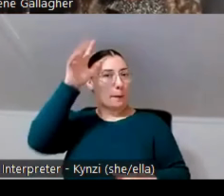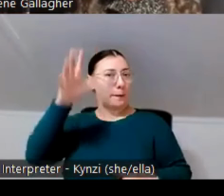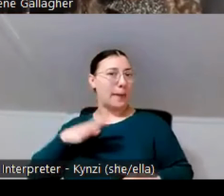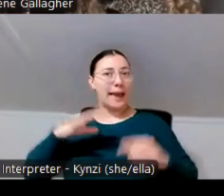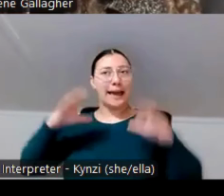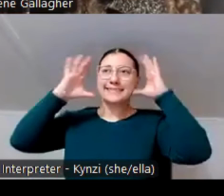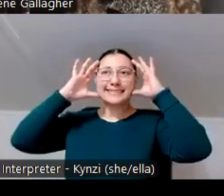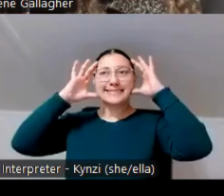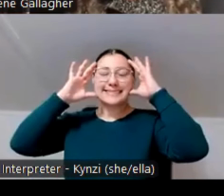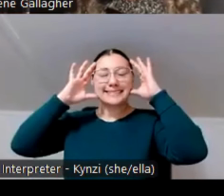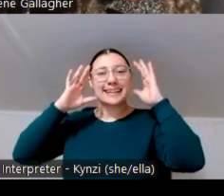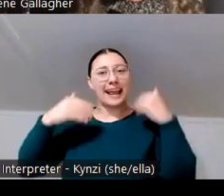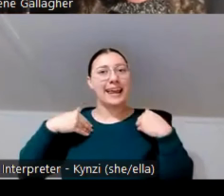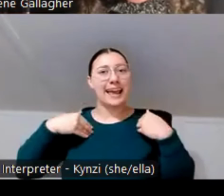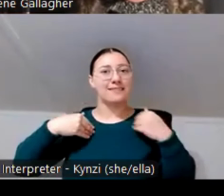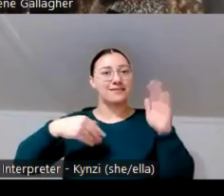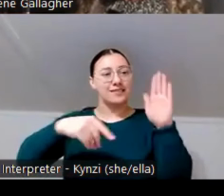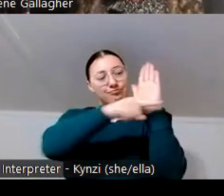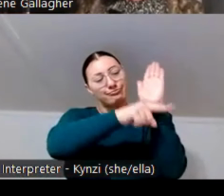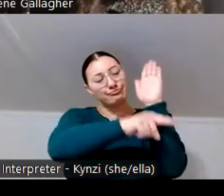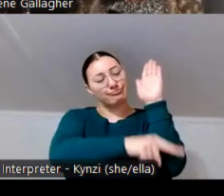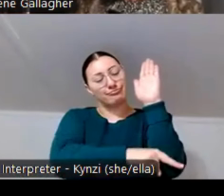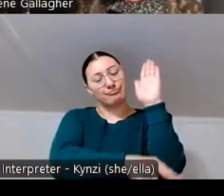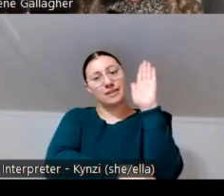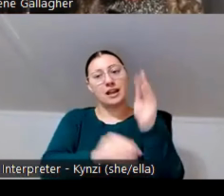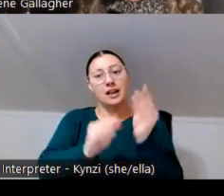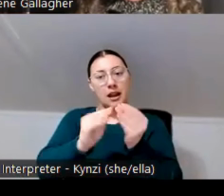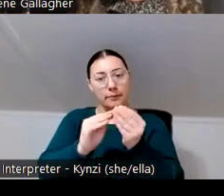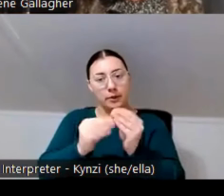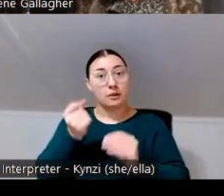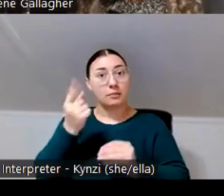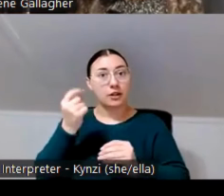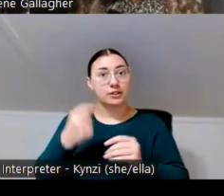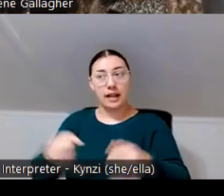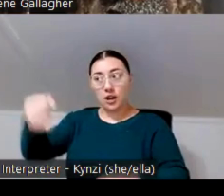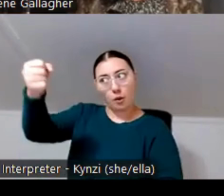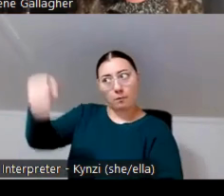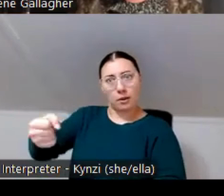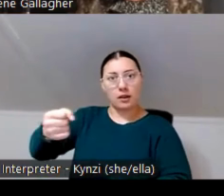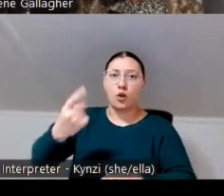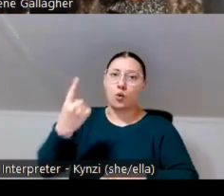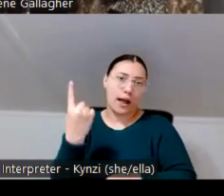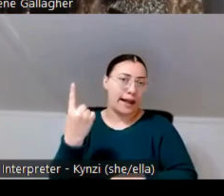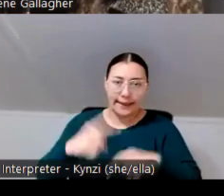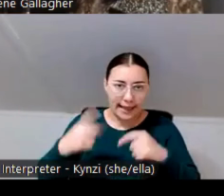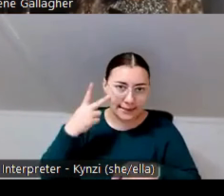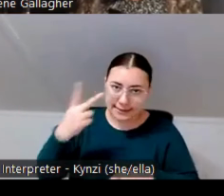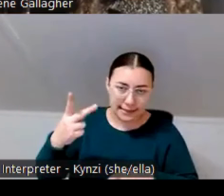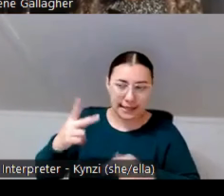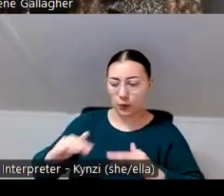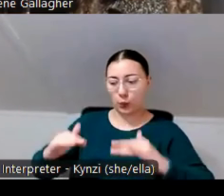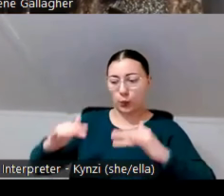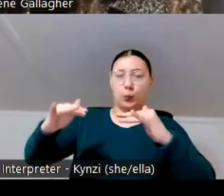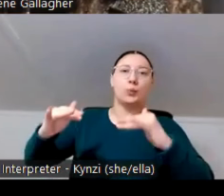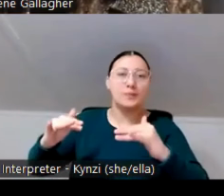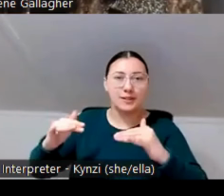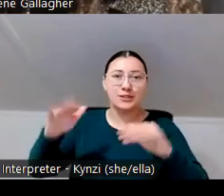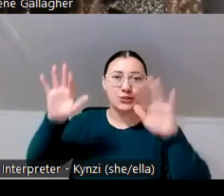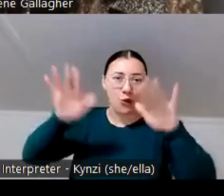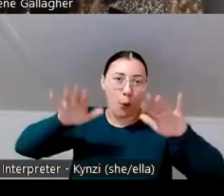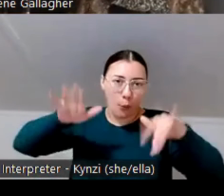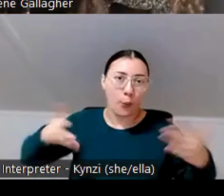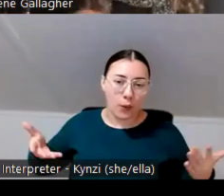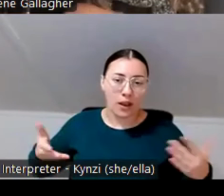Number 1 is hidden in the snow, but the numbers go from 1 all the way to 9, and they measure